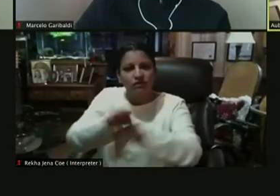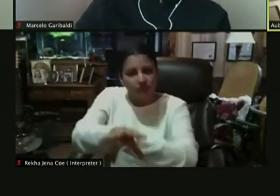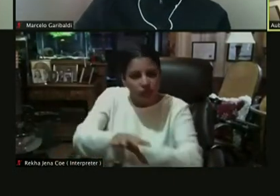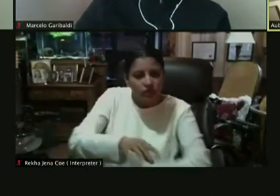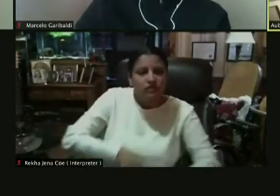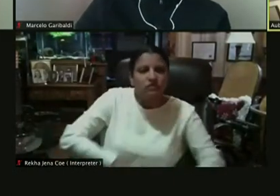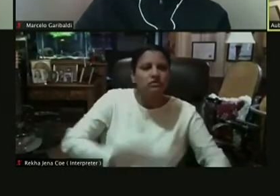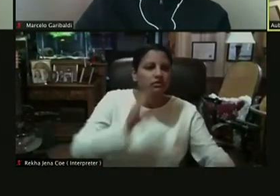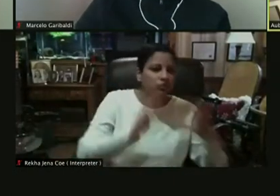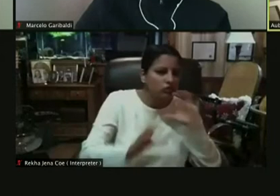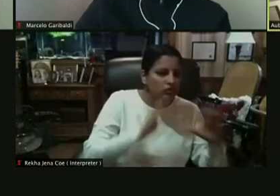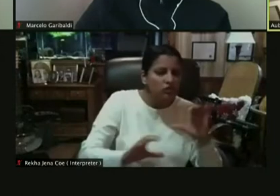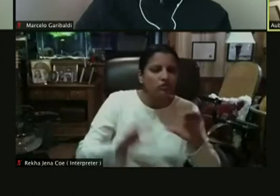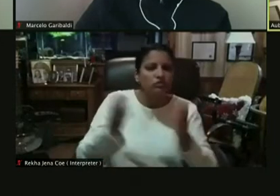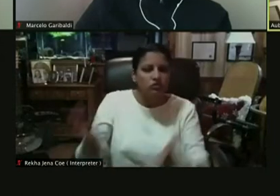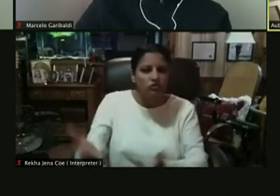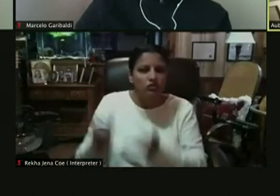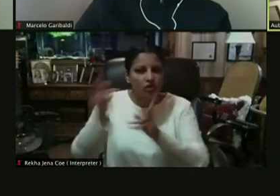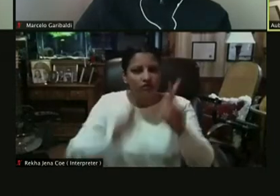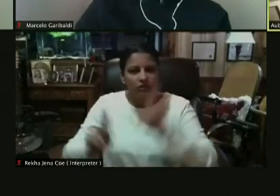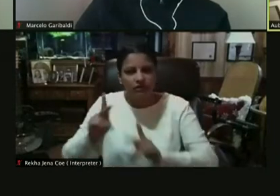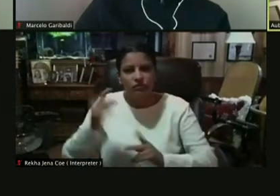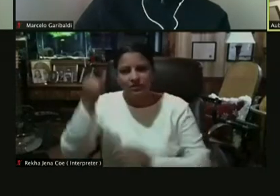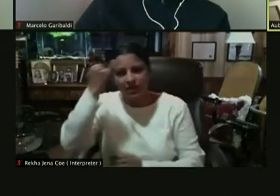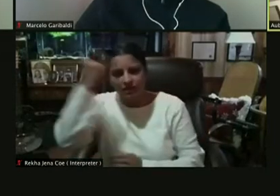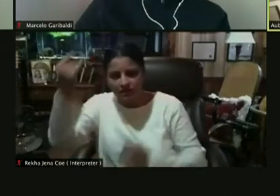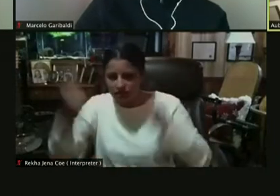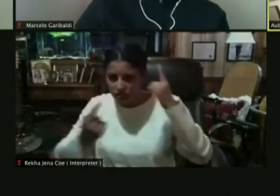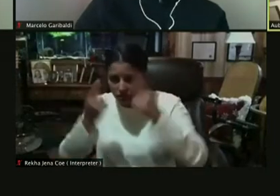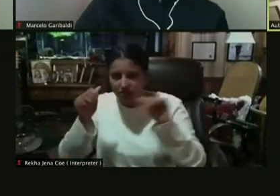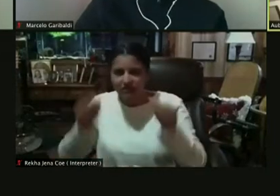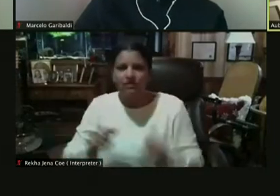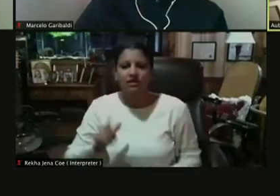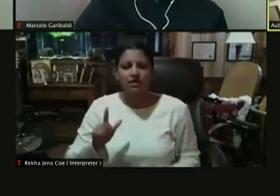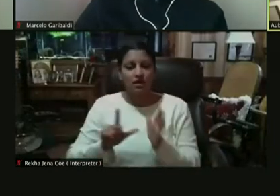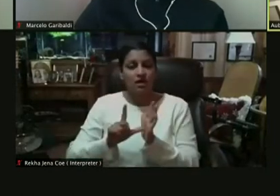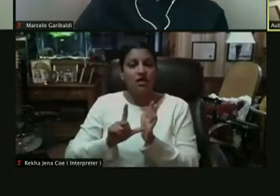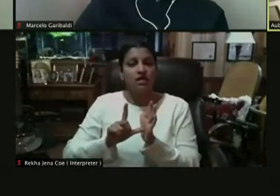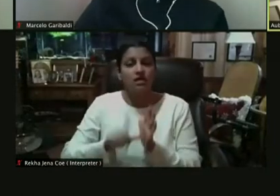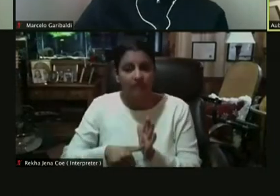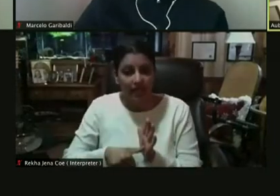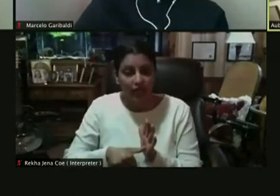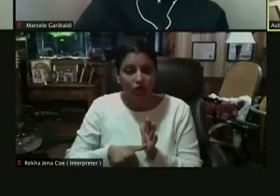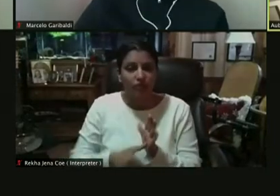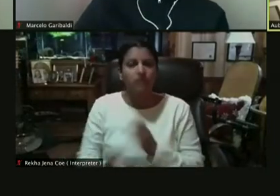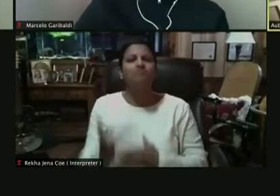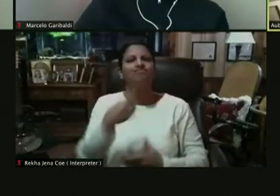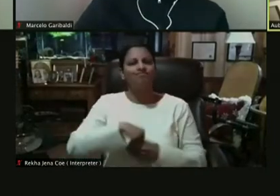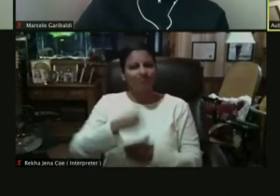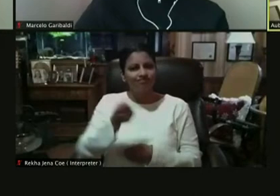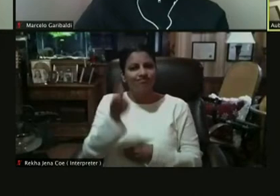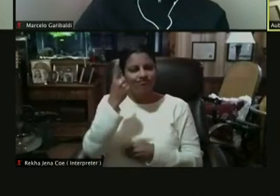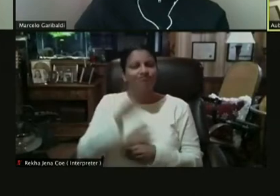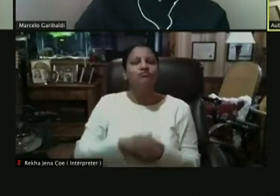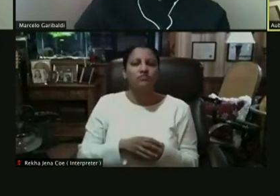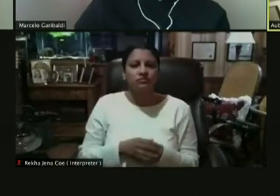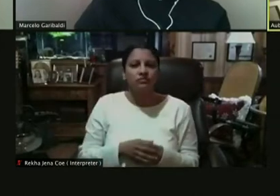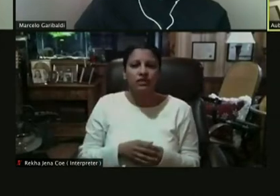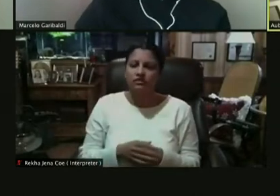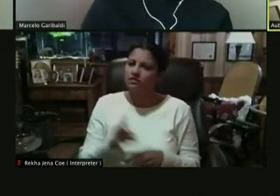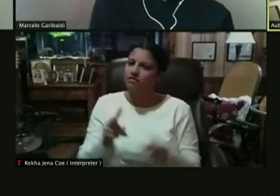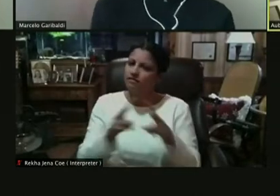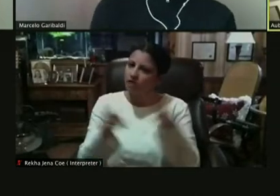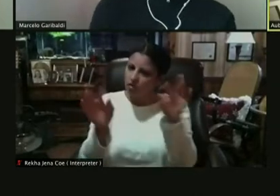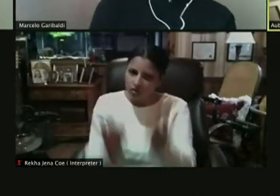to give people ideas and thoughts that can then be embraced to support what you're doing is highly critical in whatever you do.